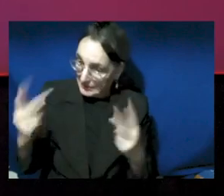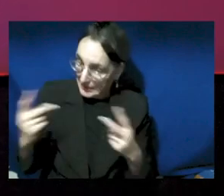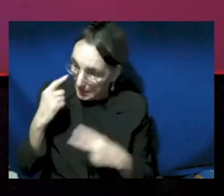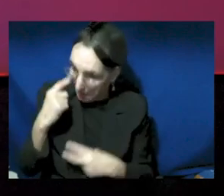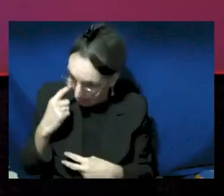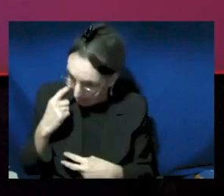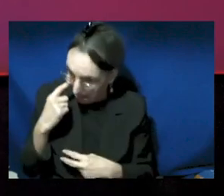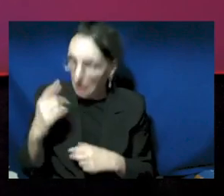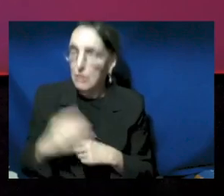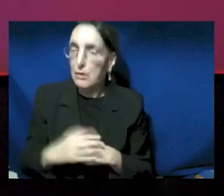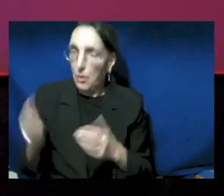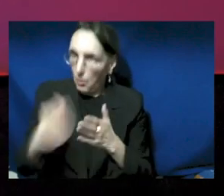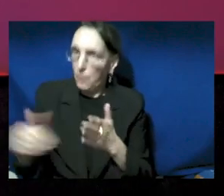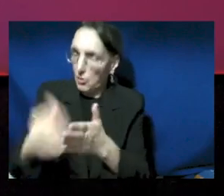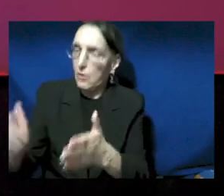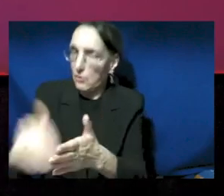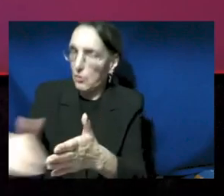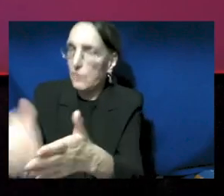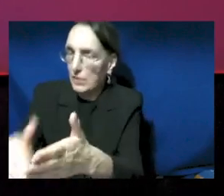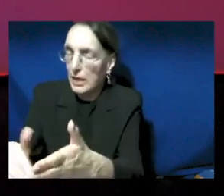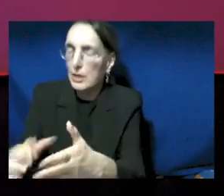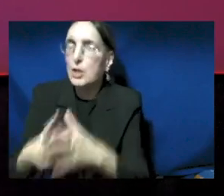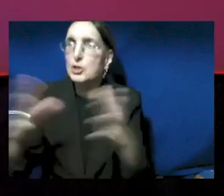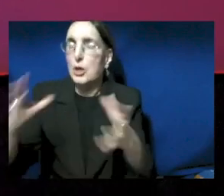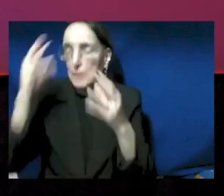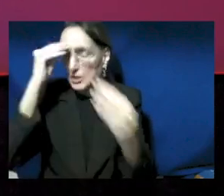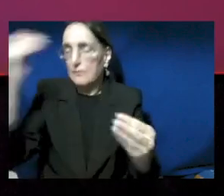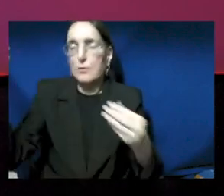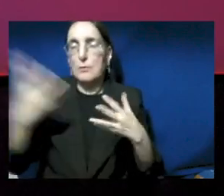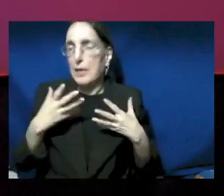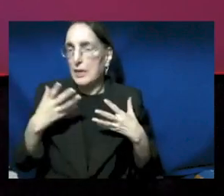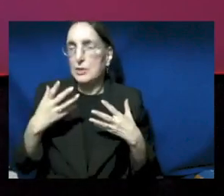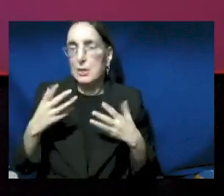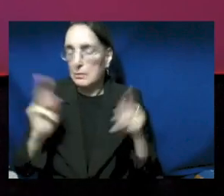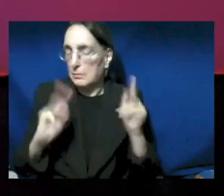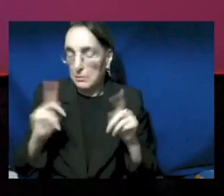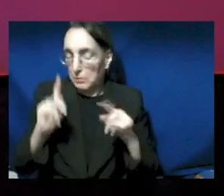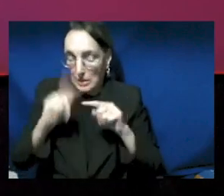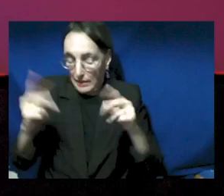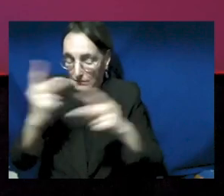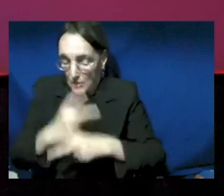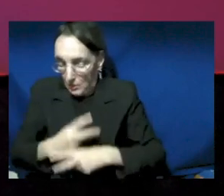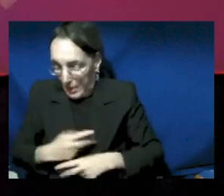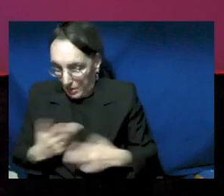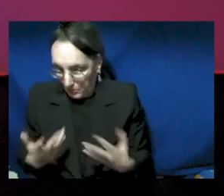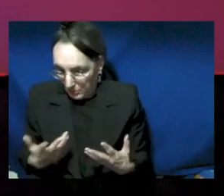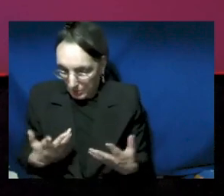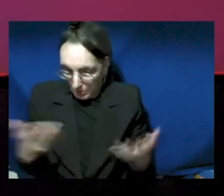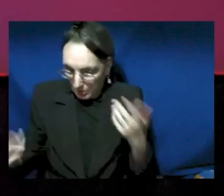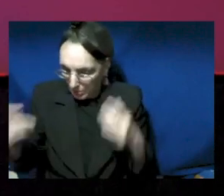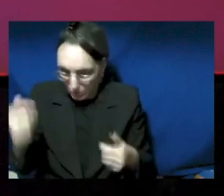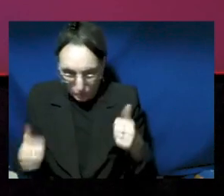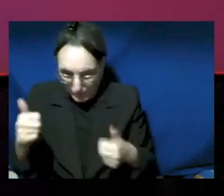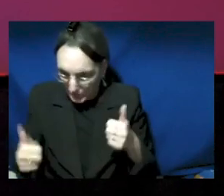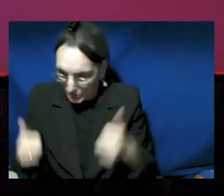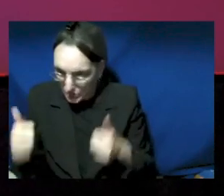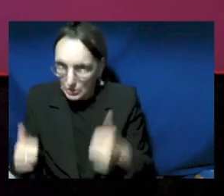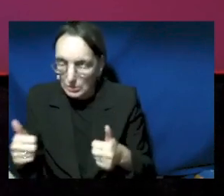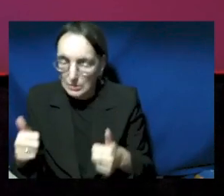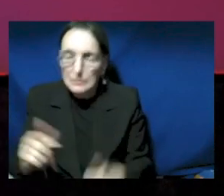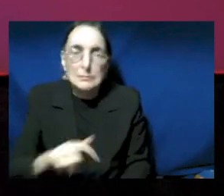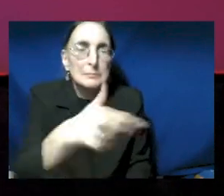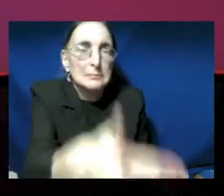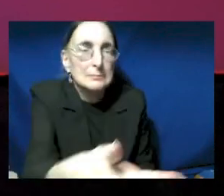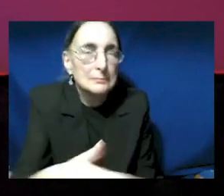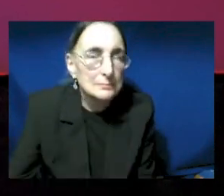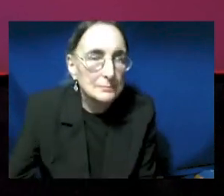over again is so much information that people cannot discern or distinguish. So I'll just share with how we've been able to